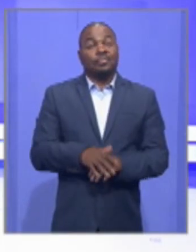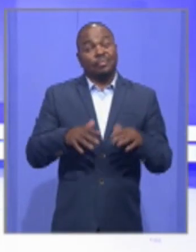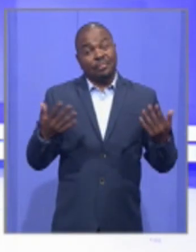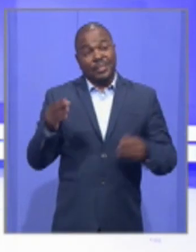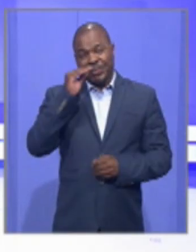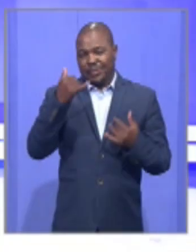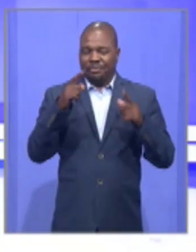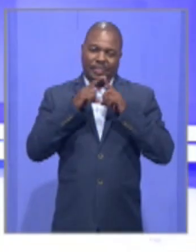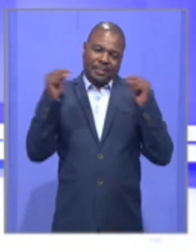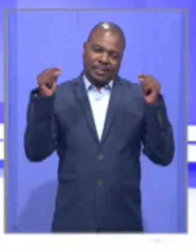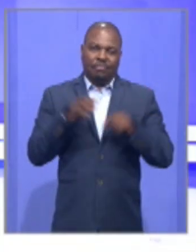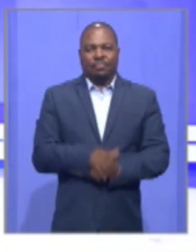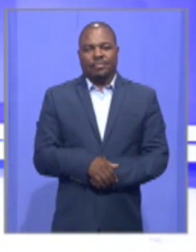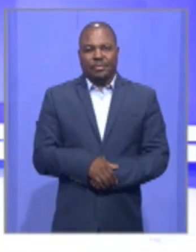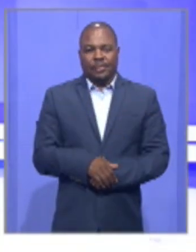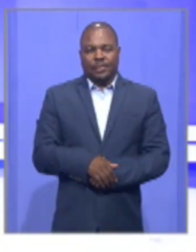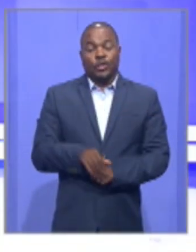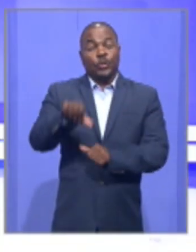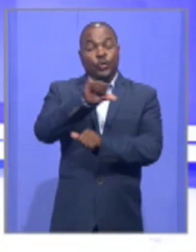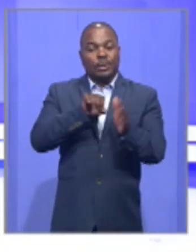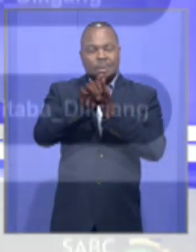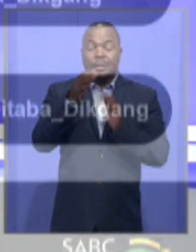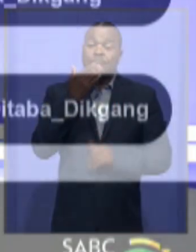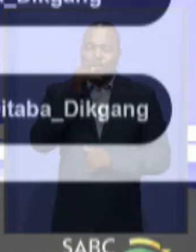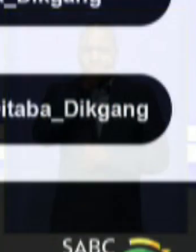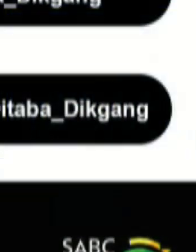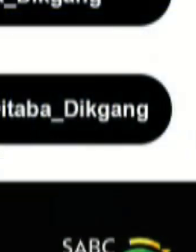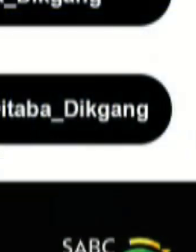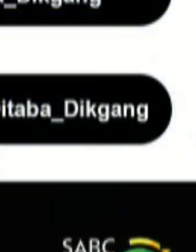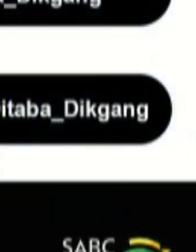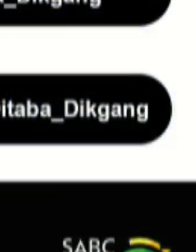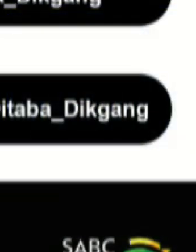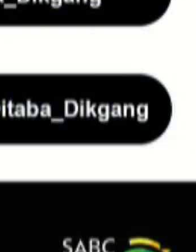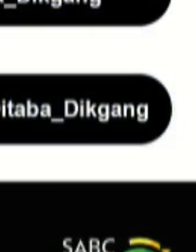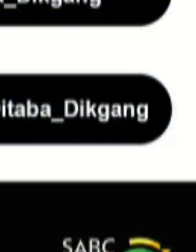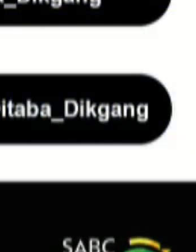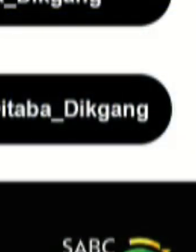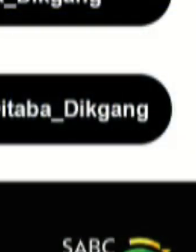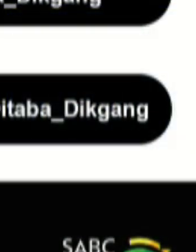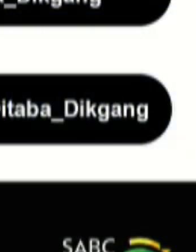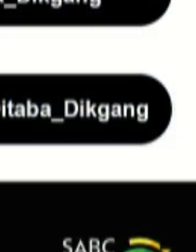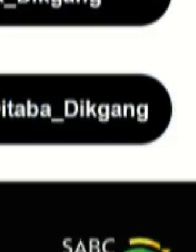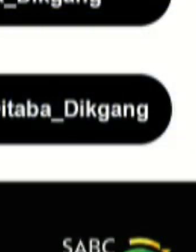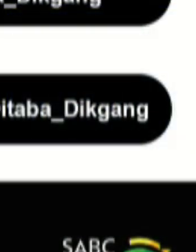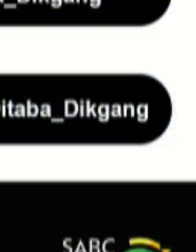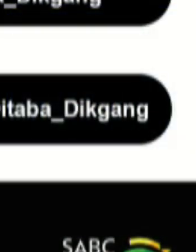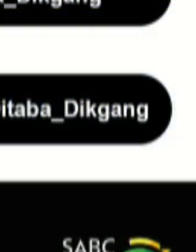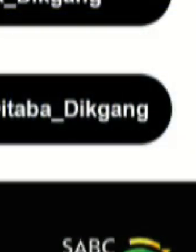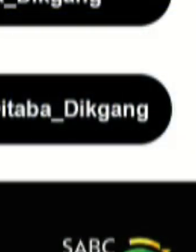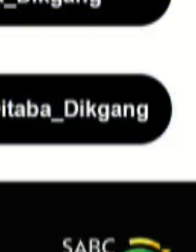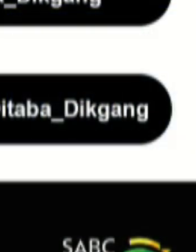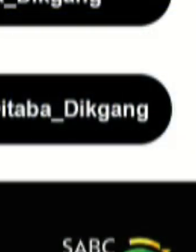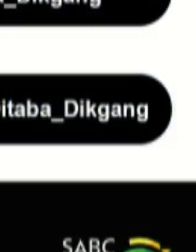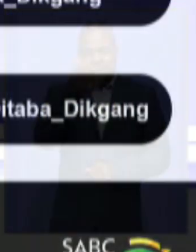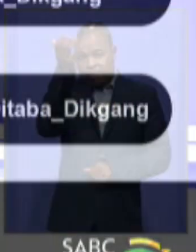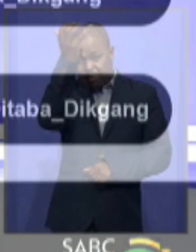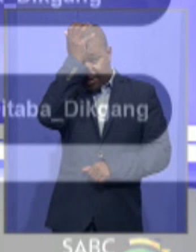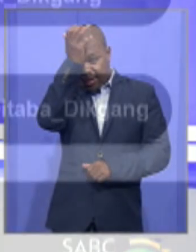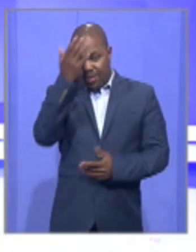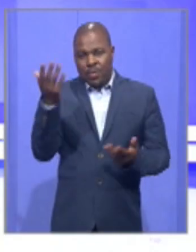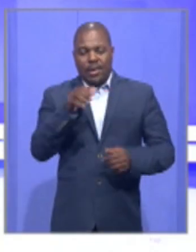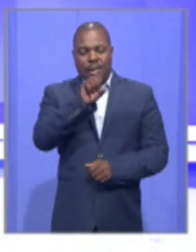Motho di ne di le kalo tsa segonjono se le ba le go ikgolaganya le rona mo mafaratlhatlheng a ditlhaeletsano. Kgaso e latelang ke ya sepedi ka moso mo